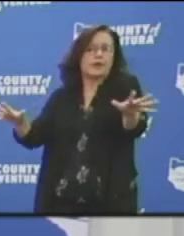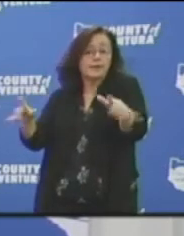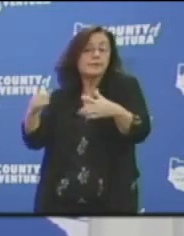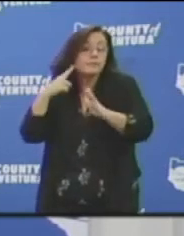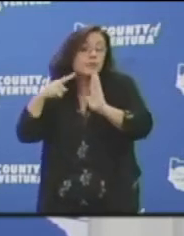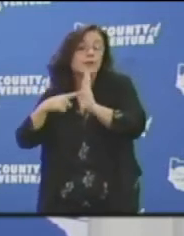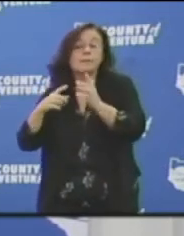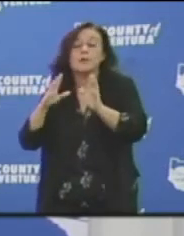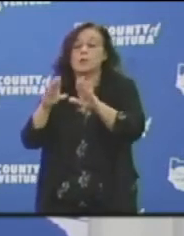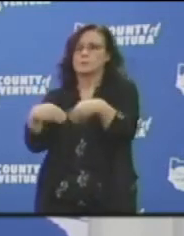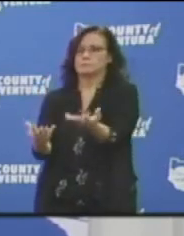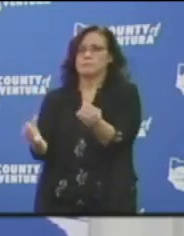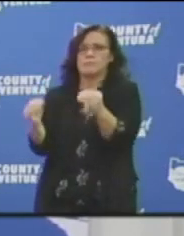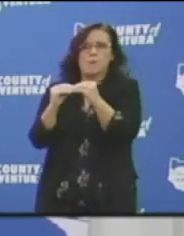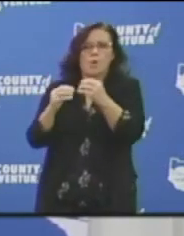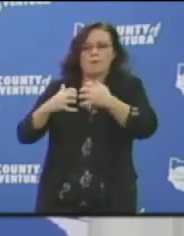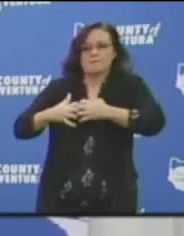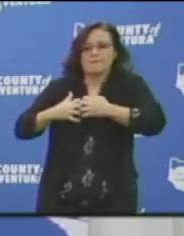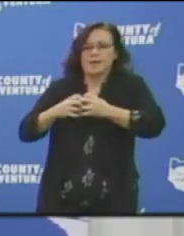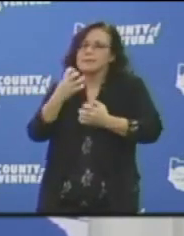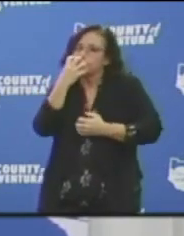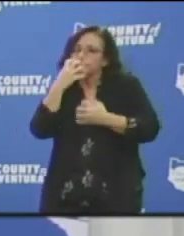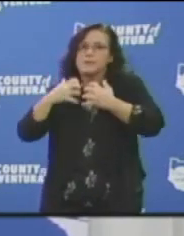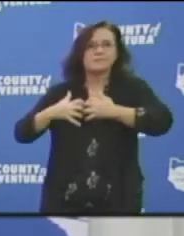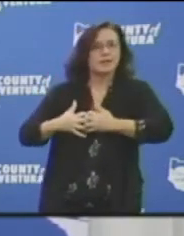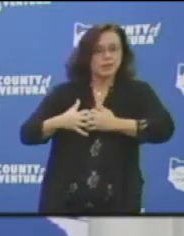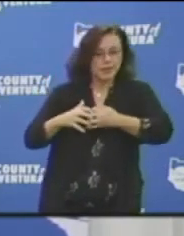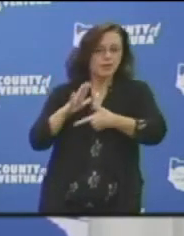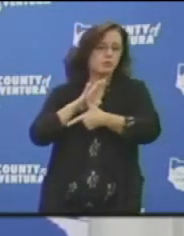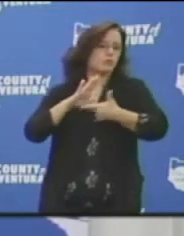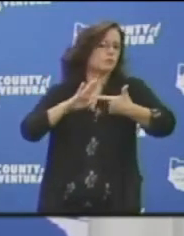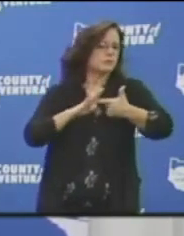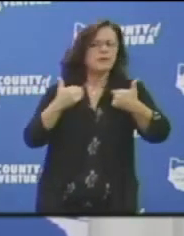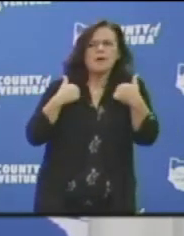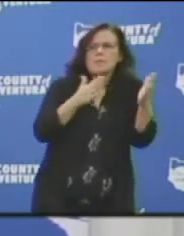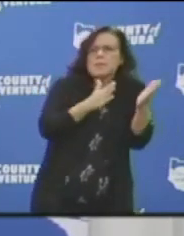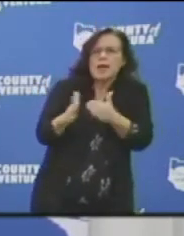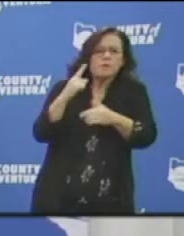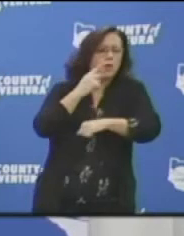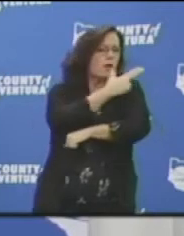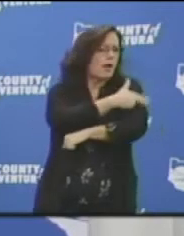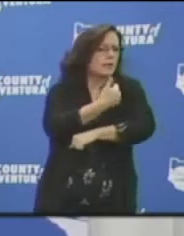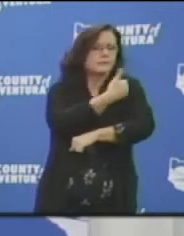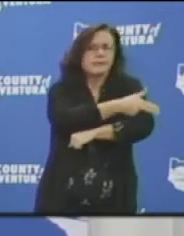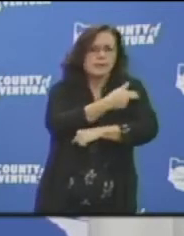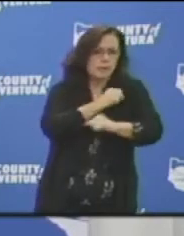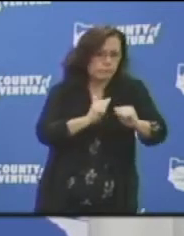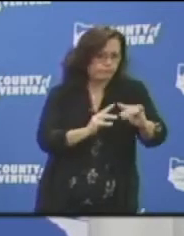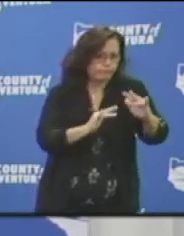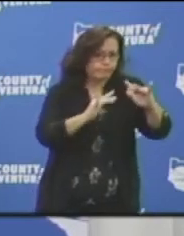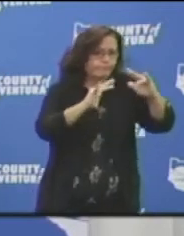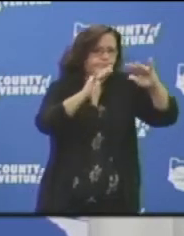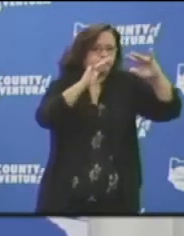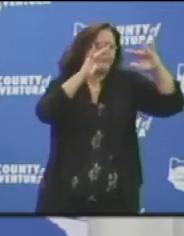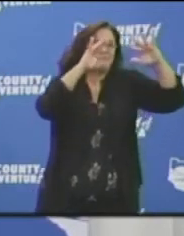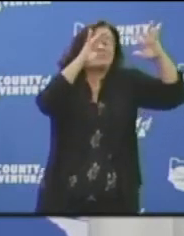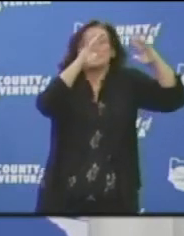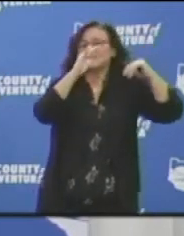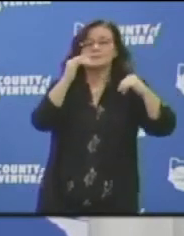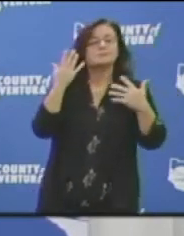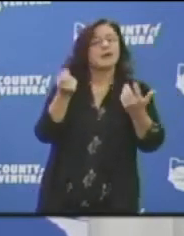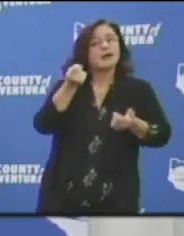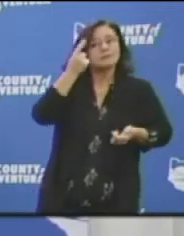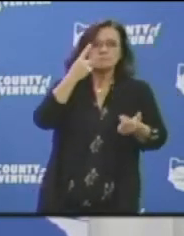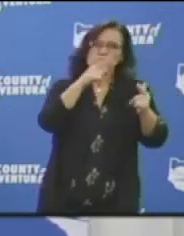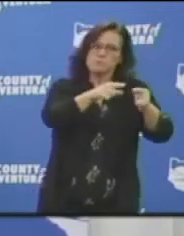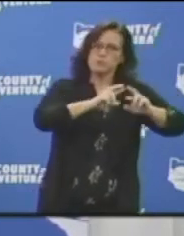plans, but to the best of our abilities, too many patients will reduce our ability to provide the